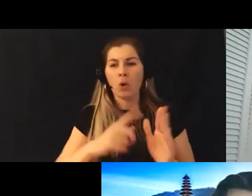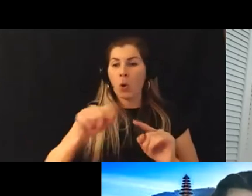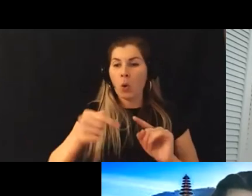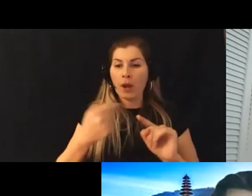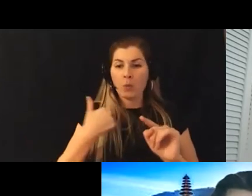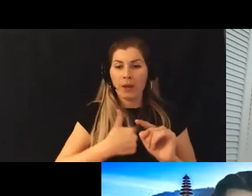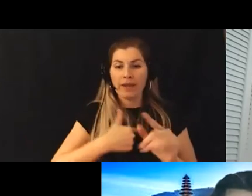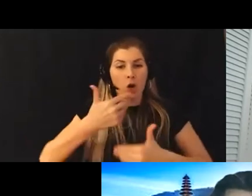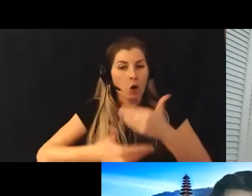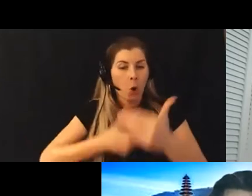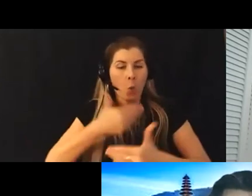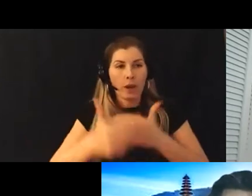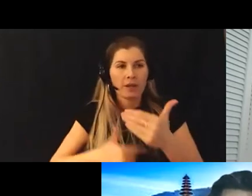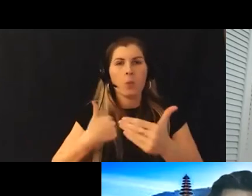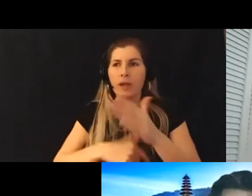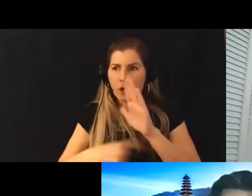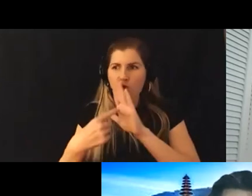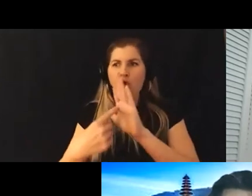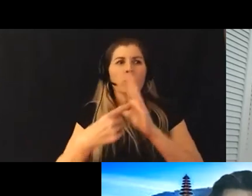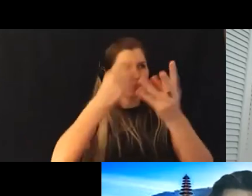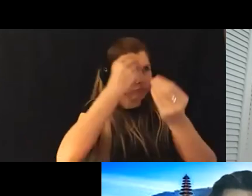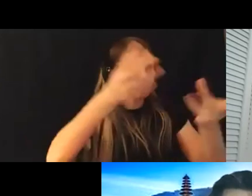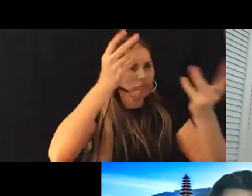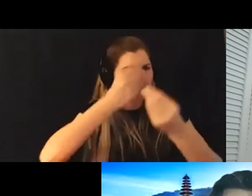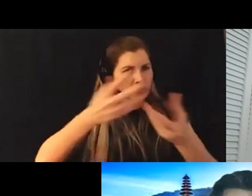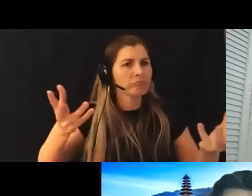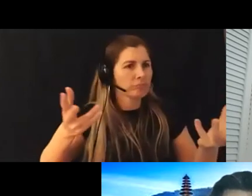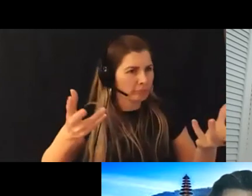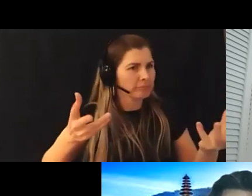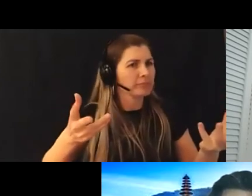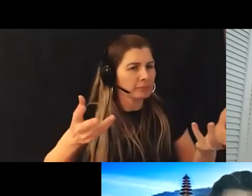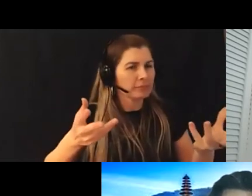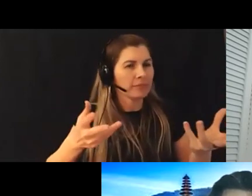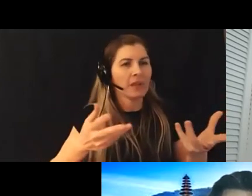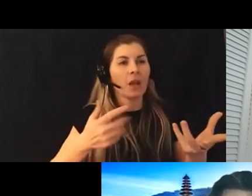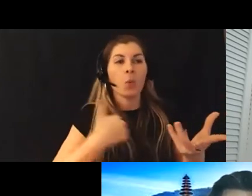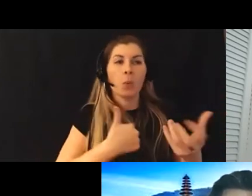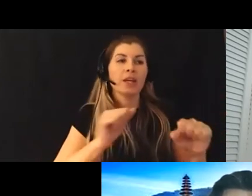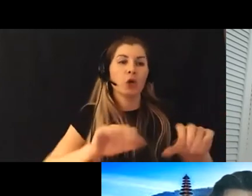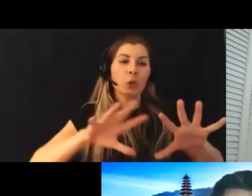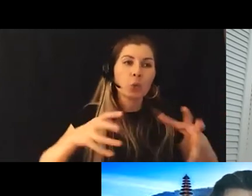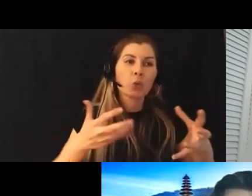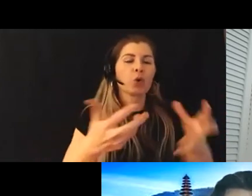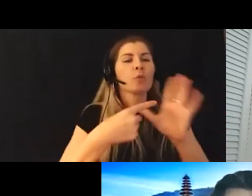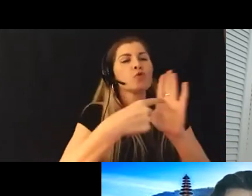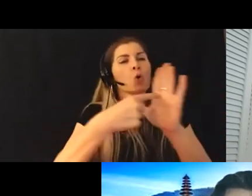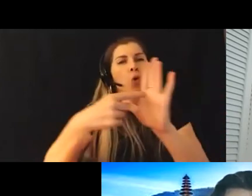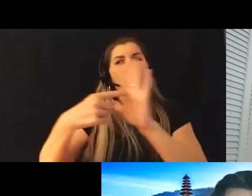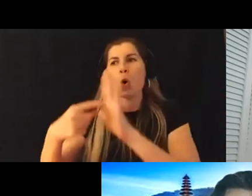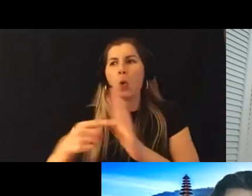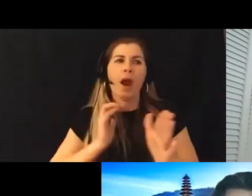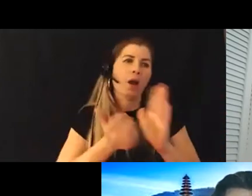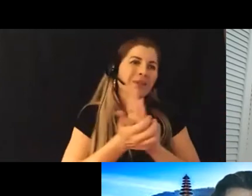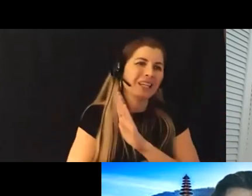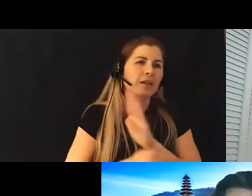we're sharing it out. And I think even doing that in small ways and then doing it as a coalition could make a big impact. What we don't see